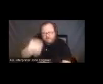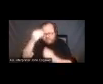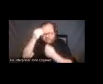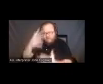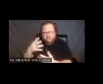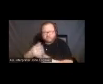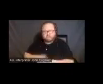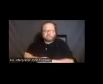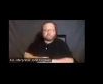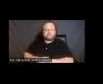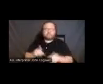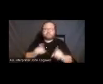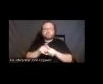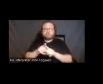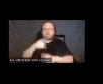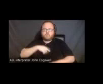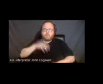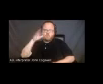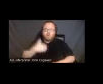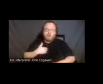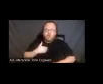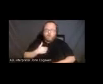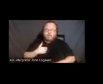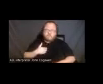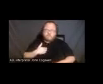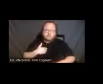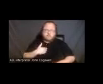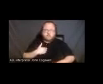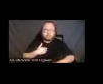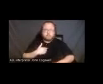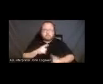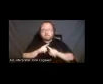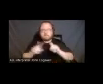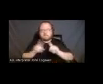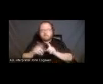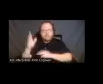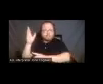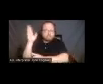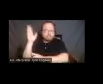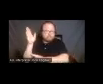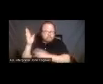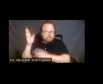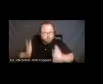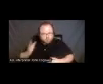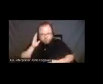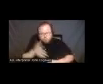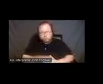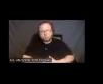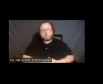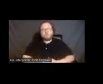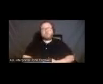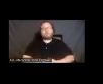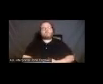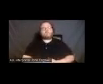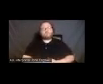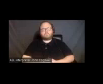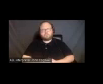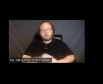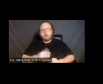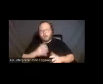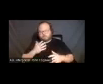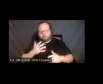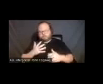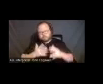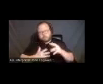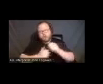data. We're also going to be having different speakers and an update regarding